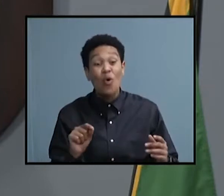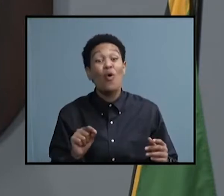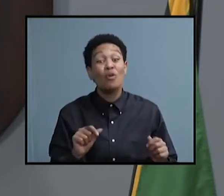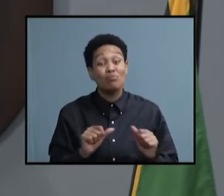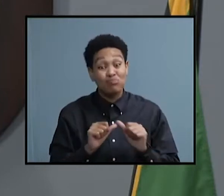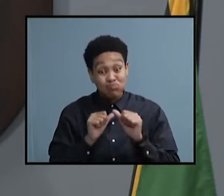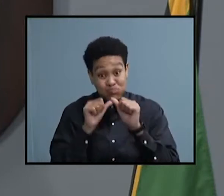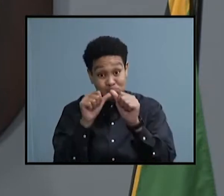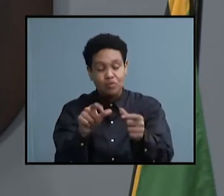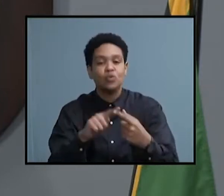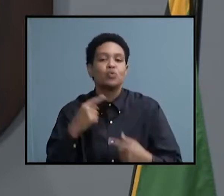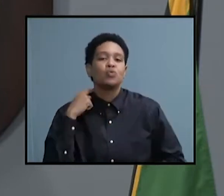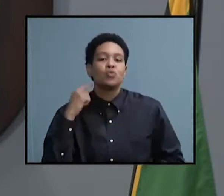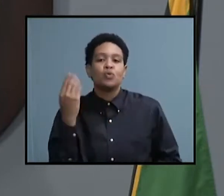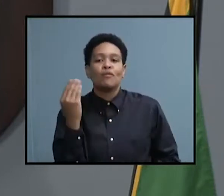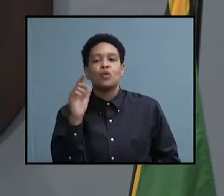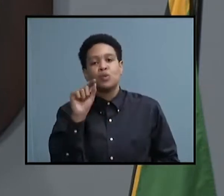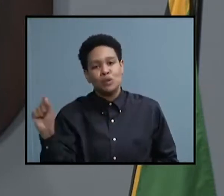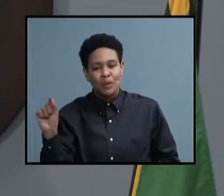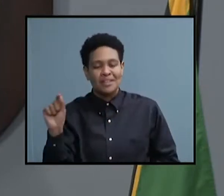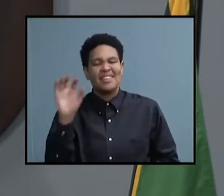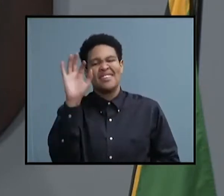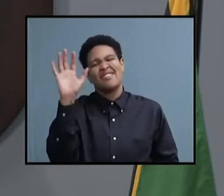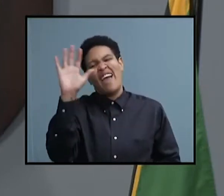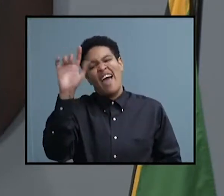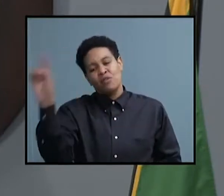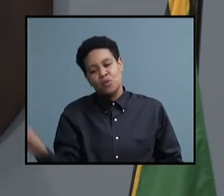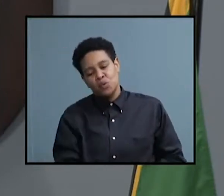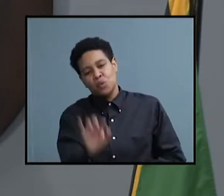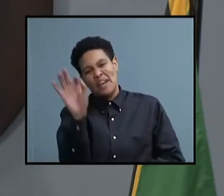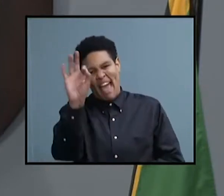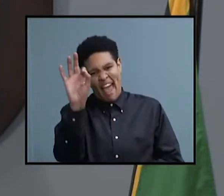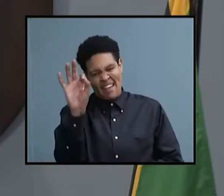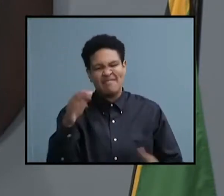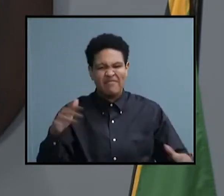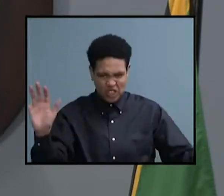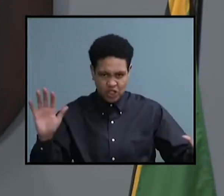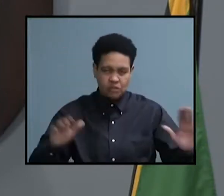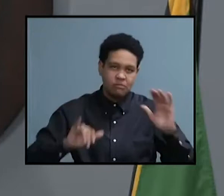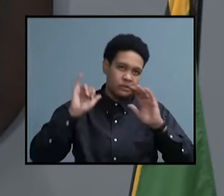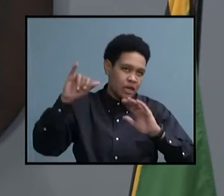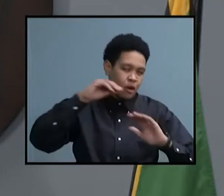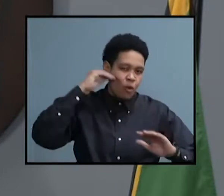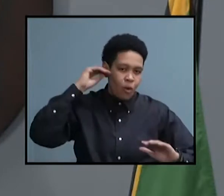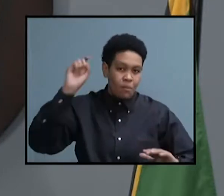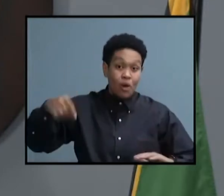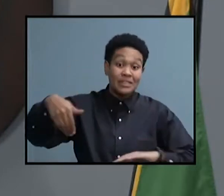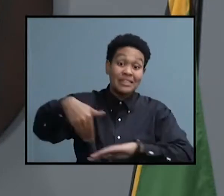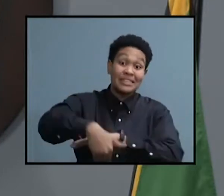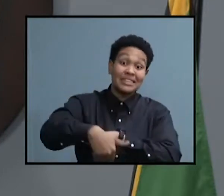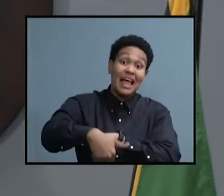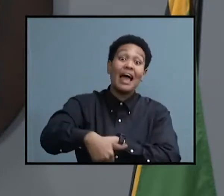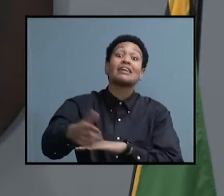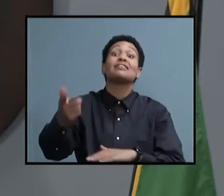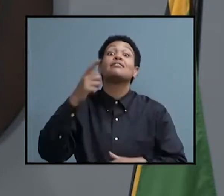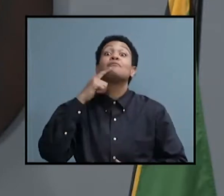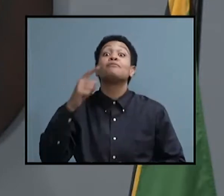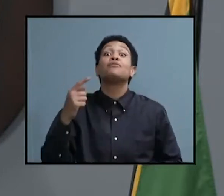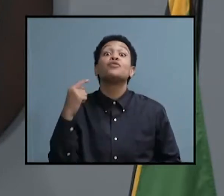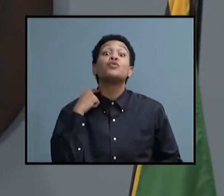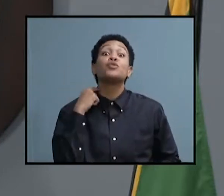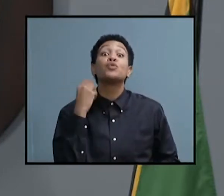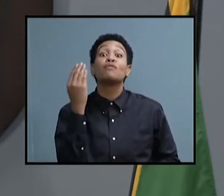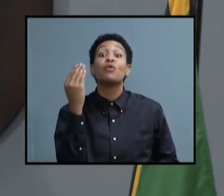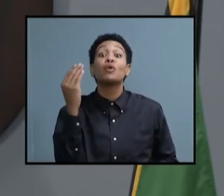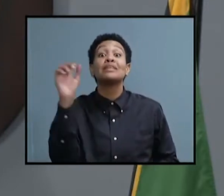In the night time of June 14th, the curfew will begin 10 p.m. through to